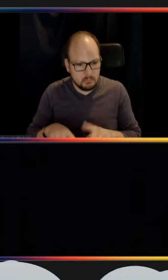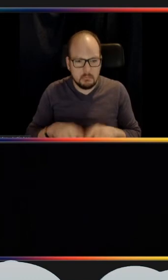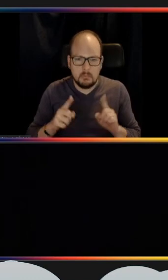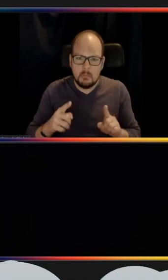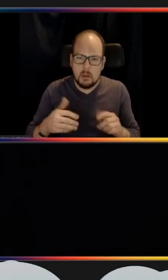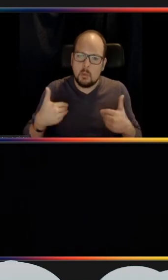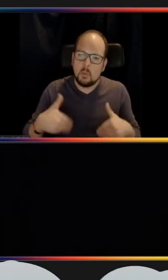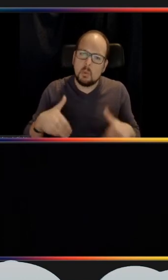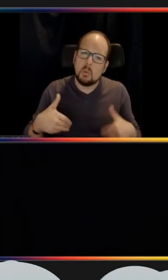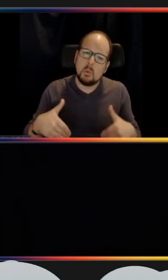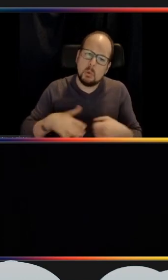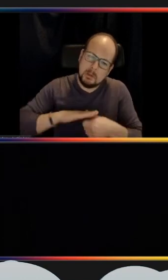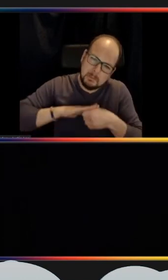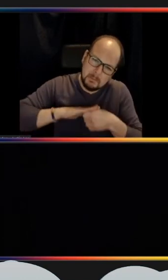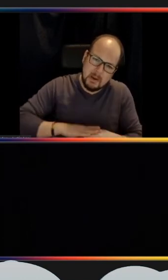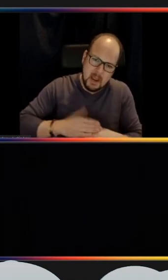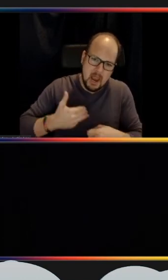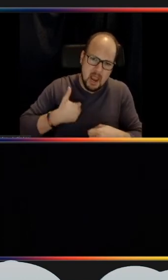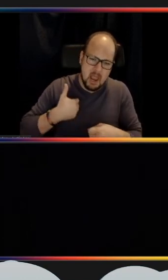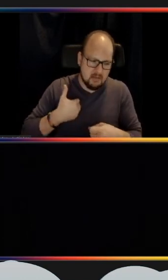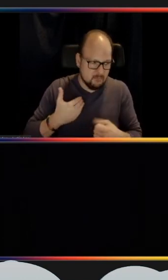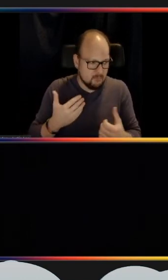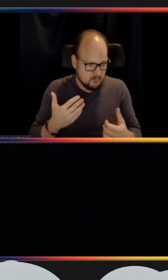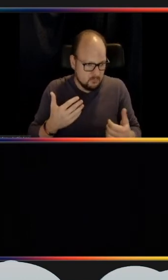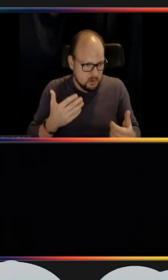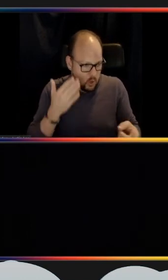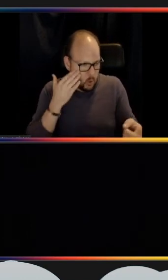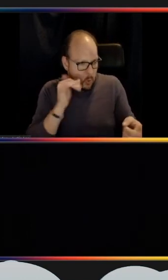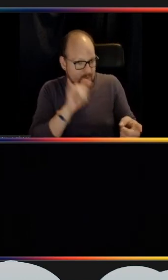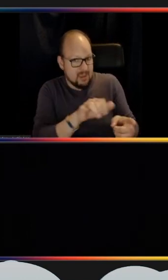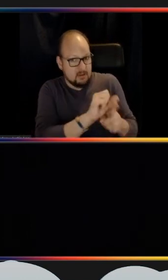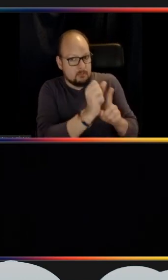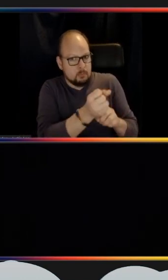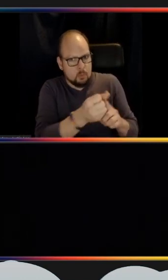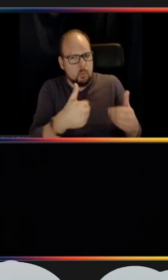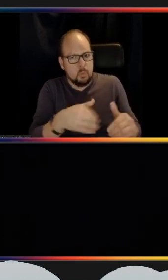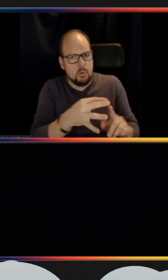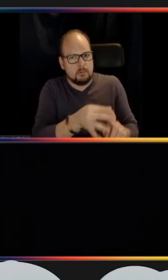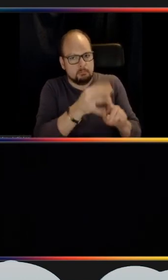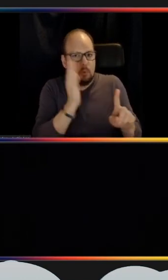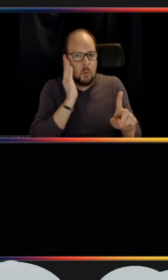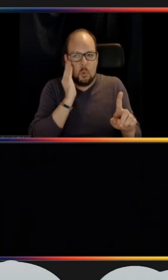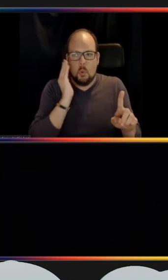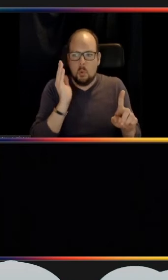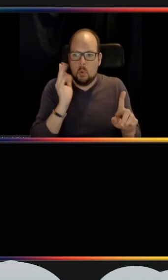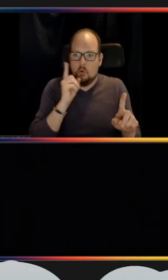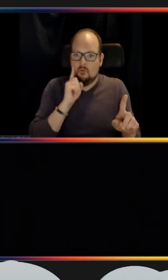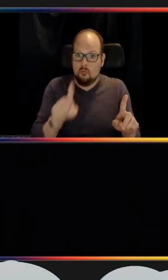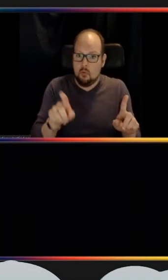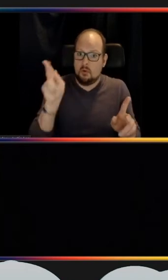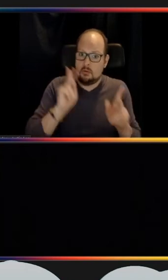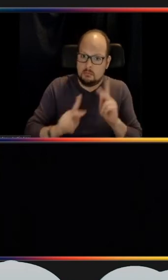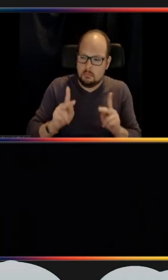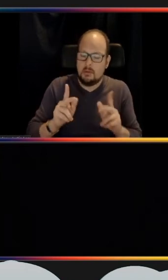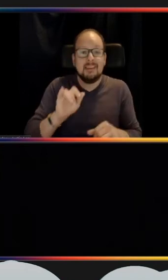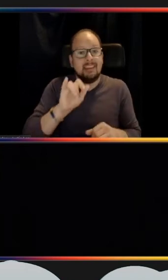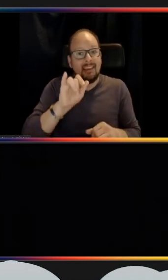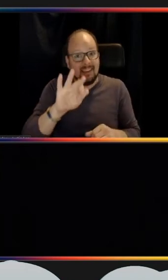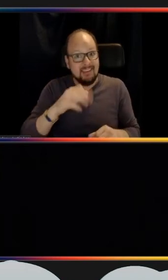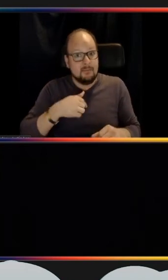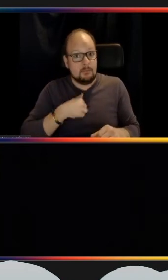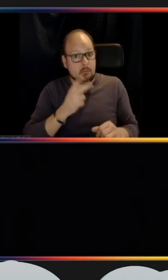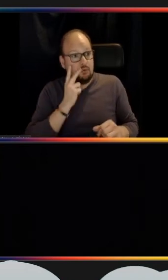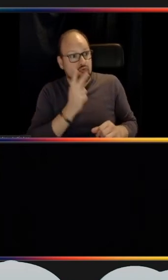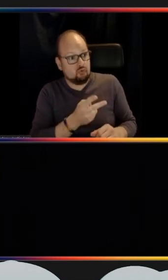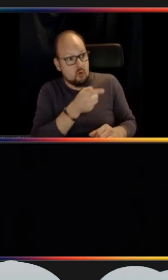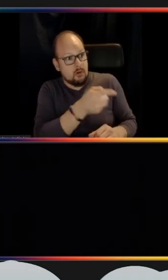pressure, because I knew how special this moment was, and I knew what it could mean to people. And I knew that if I had seen this conversation modeled for me on a